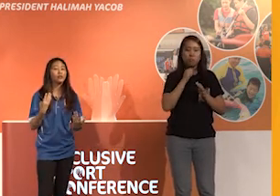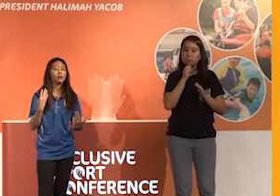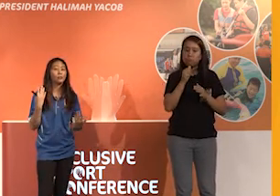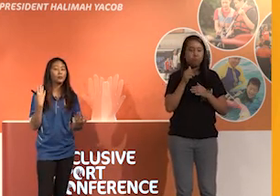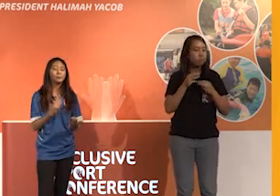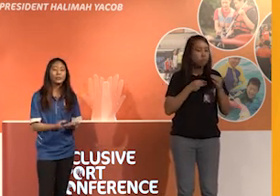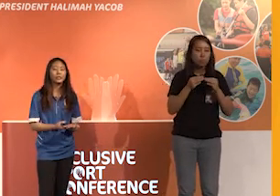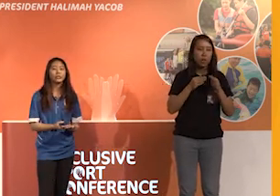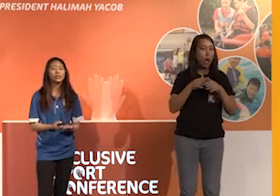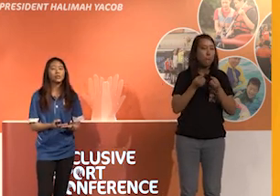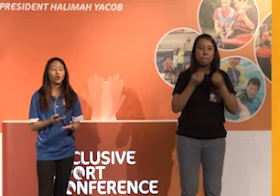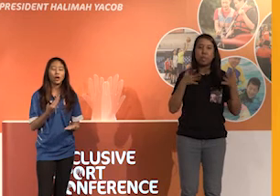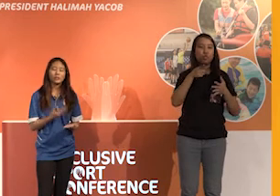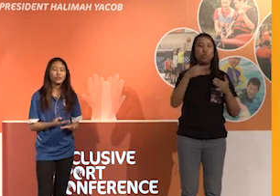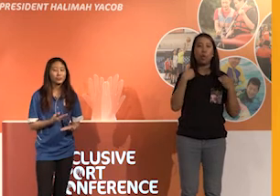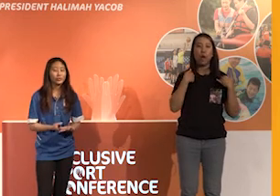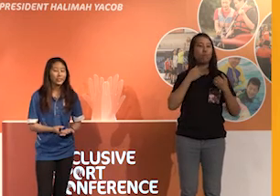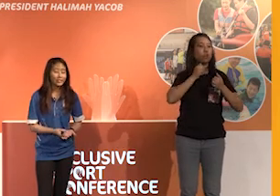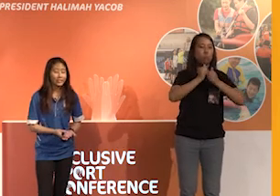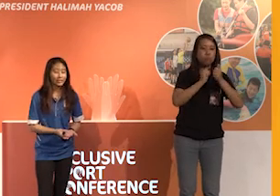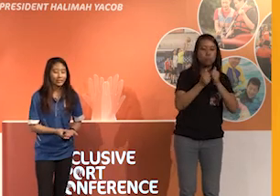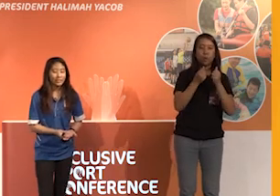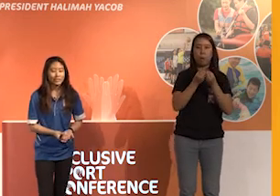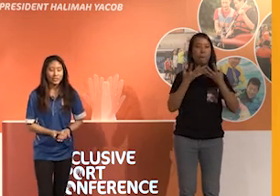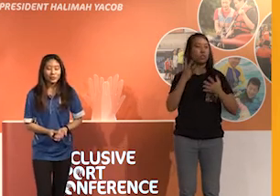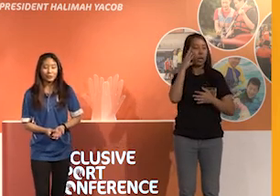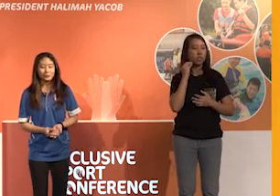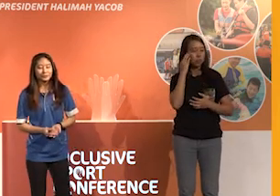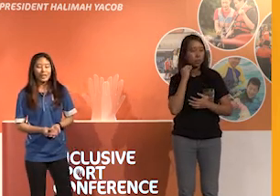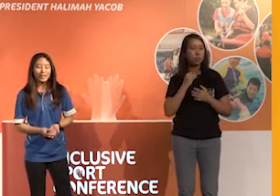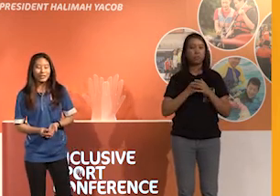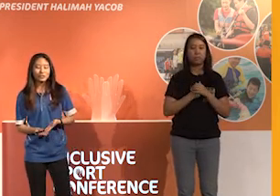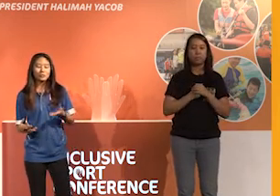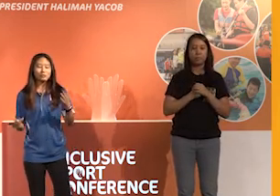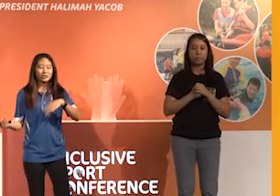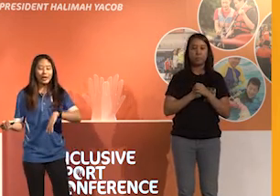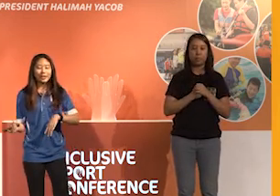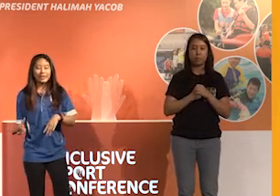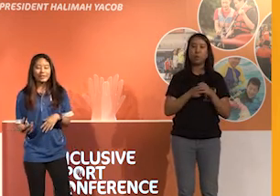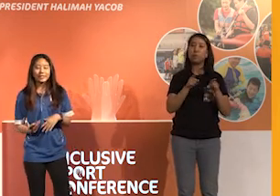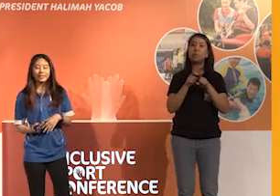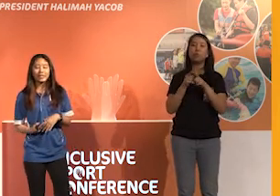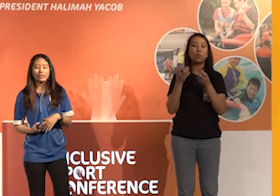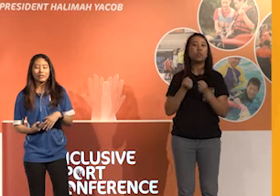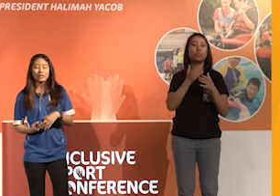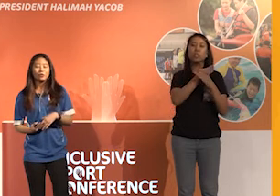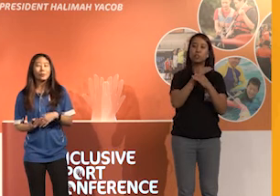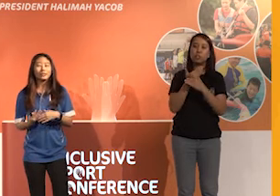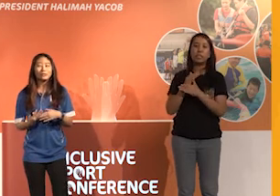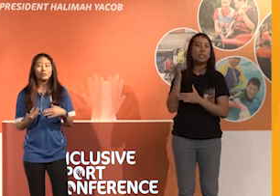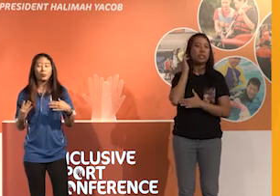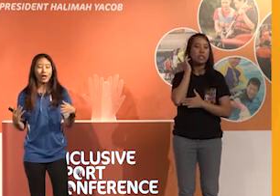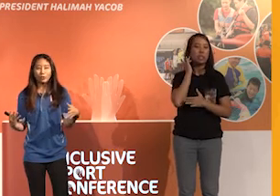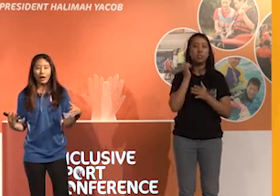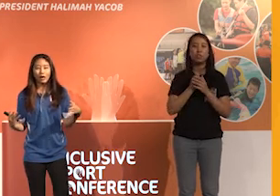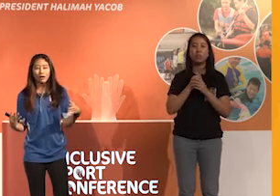have competed or how much your experience is. So I also want to share that in a sense that no